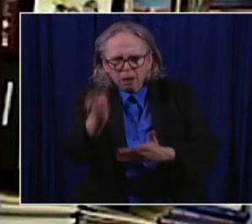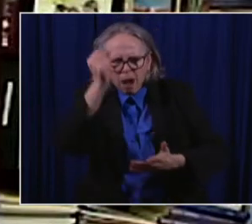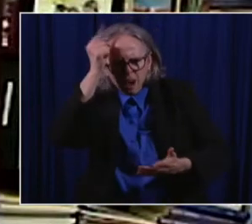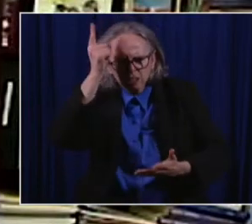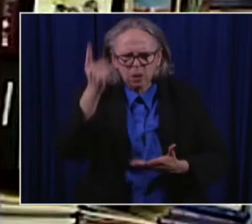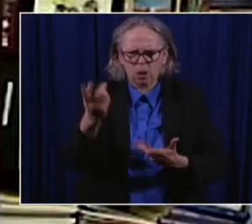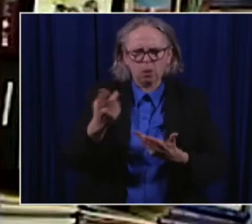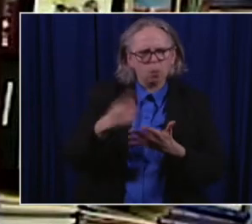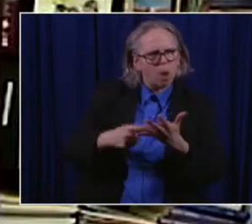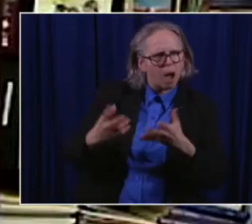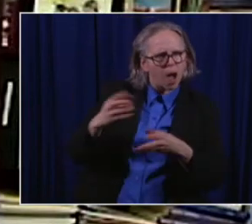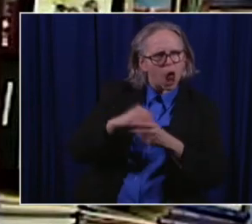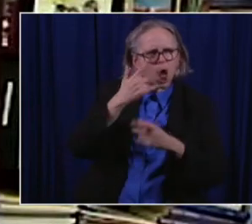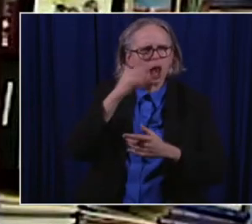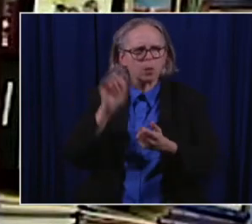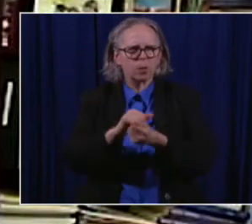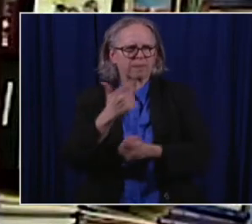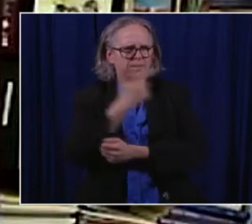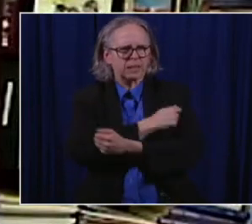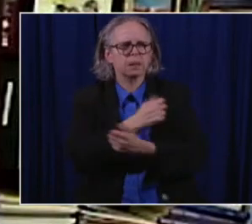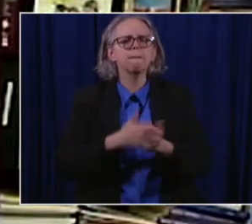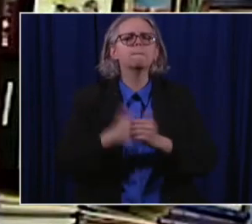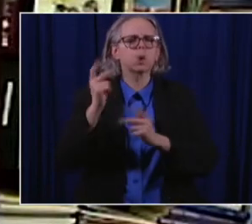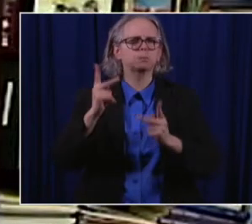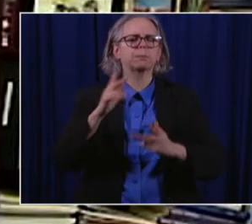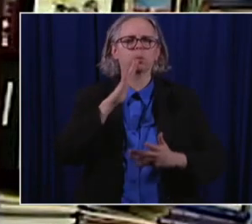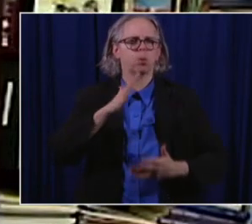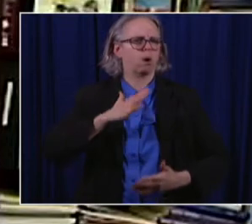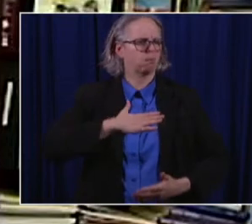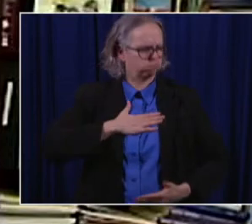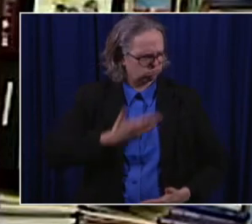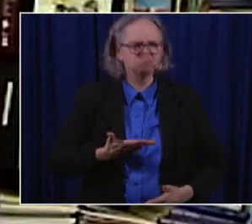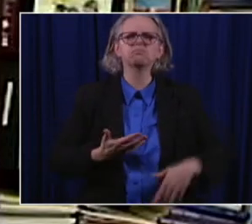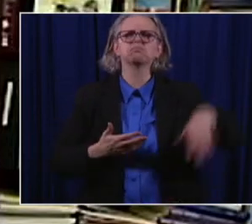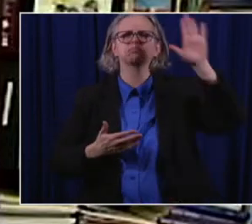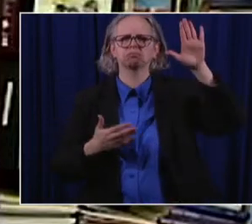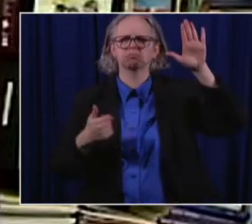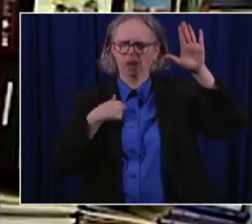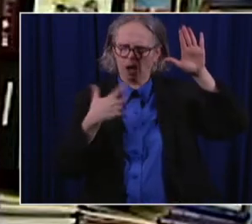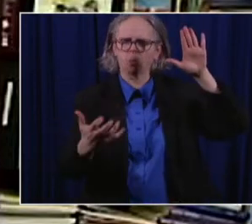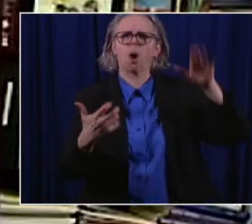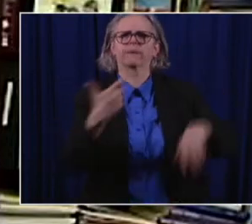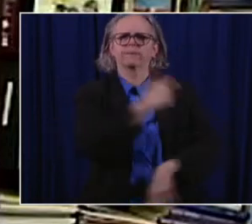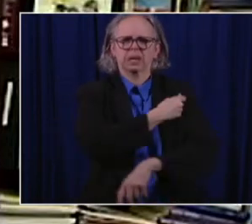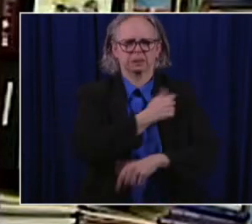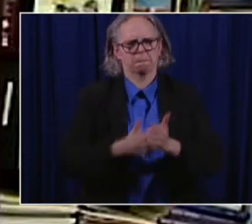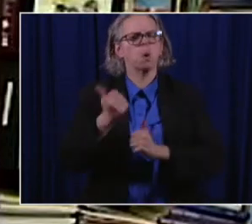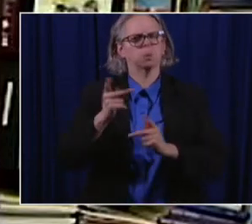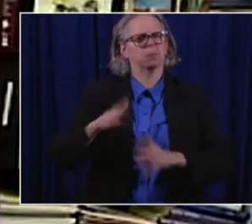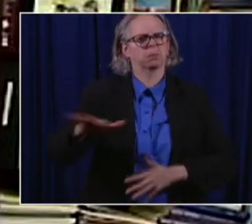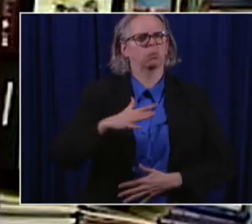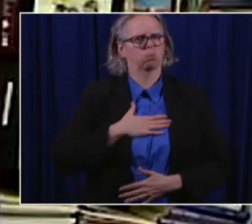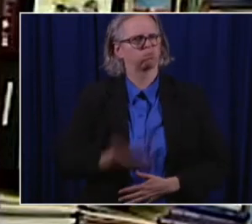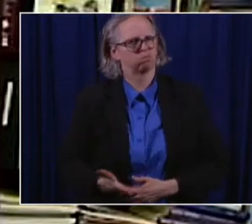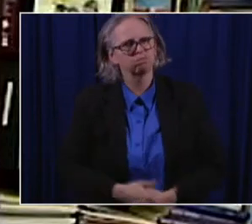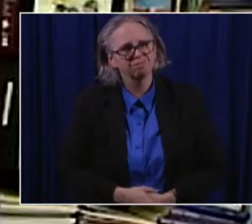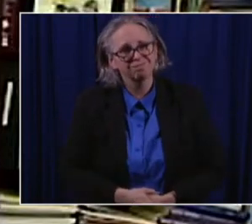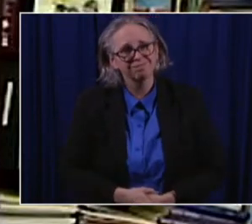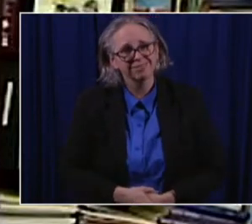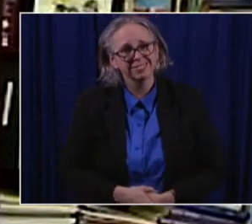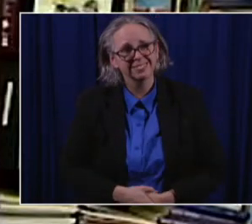people will voluntarily, at least in terms of healthcare providers that are on the front lines, are going to voluntarily want this. And I think that once it's